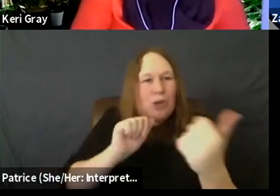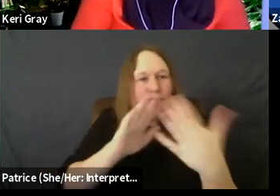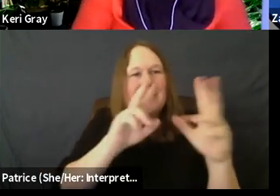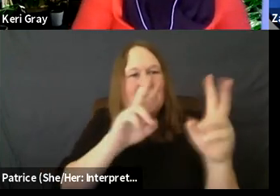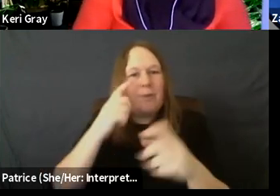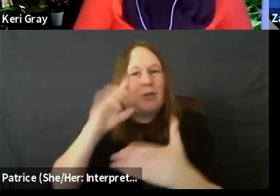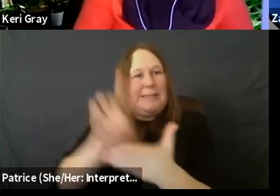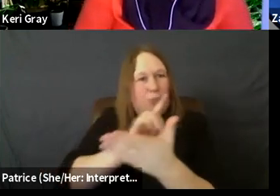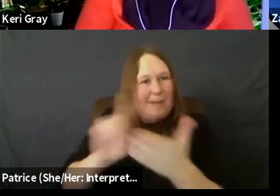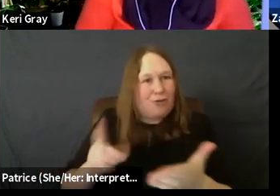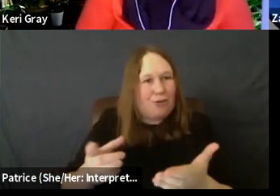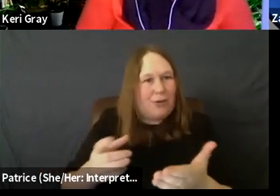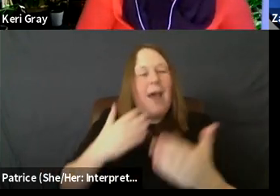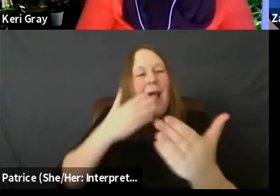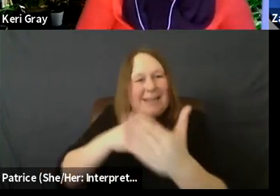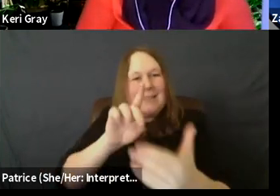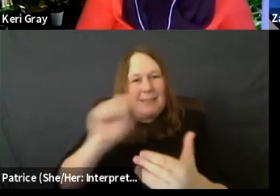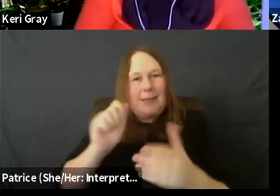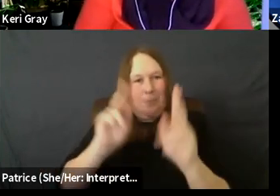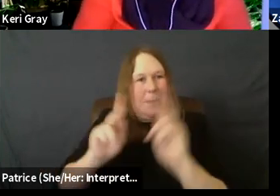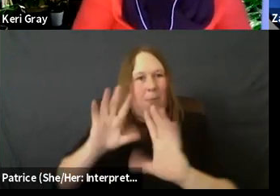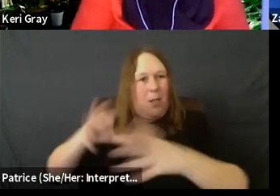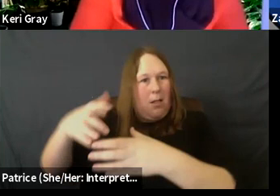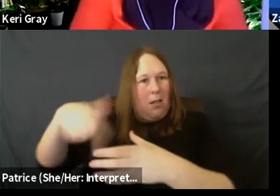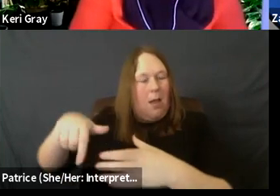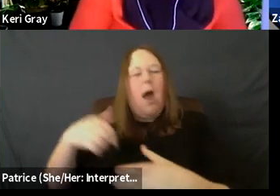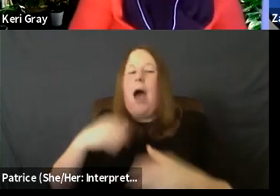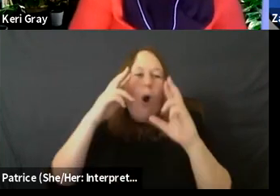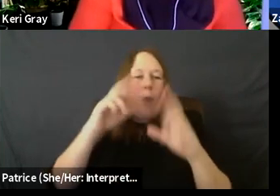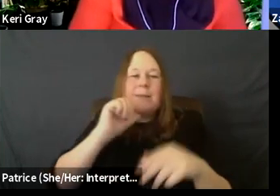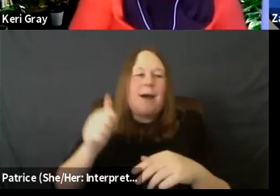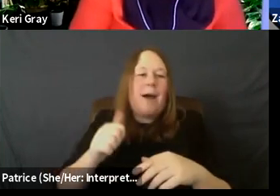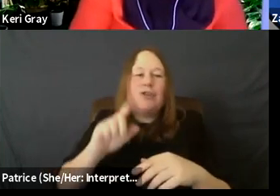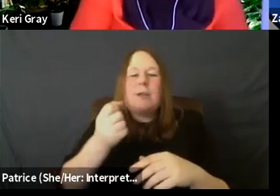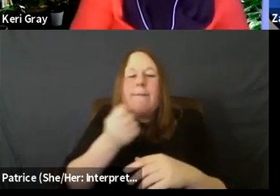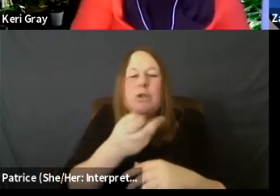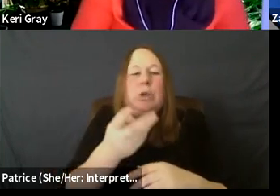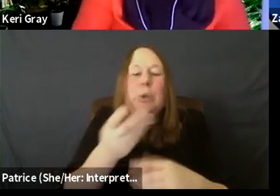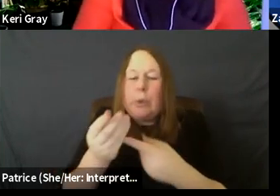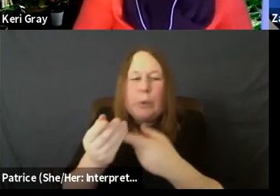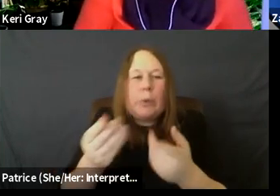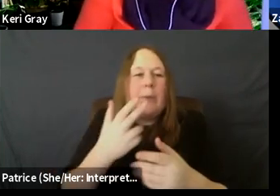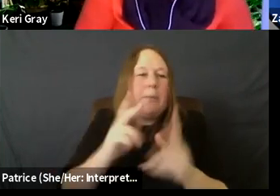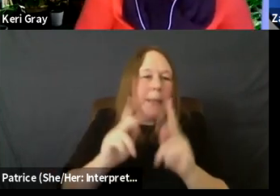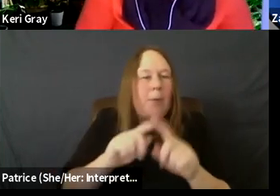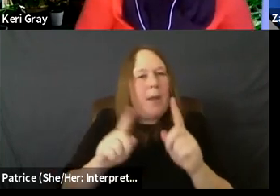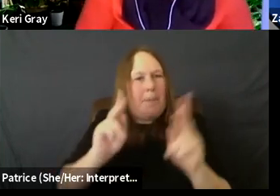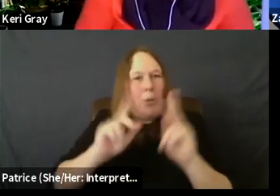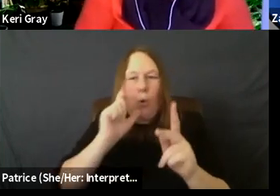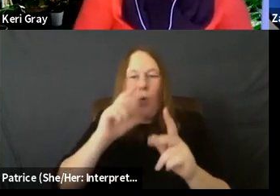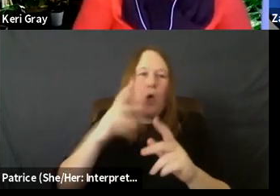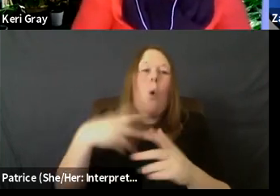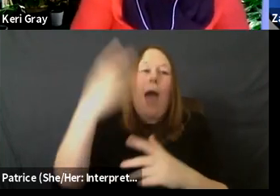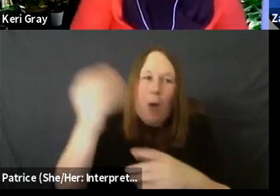of discrimination against disabled individuals. I hope it's not a handful of people, but for people who are going to be going out